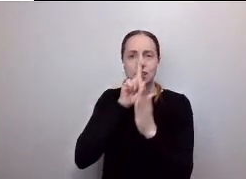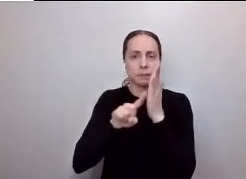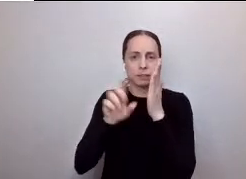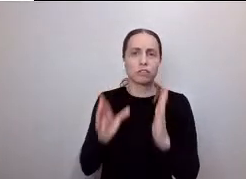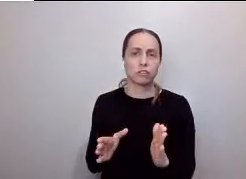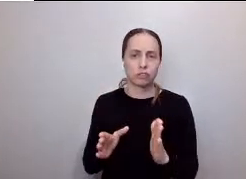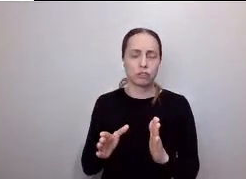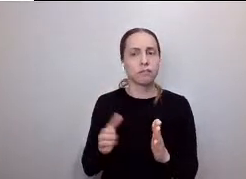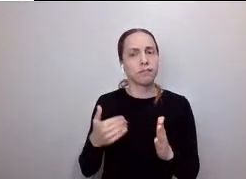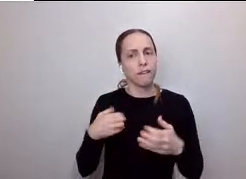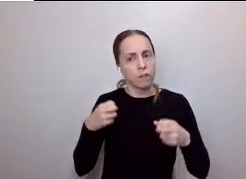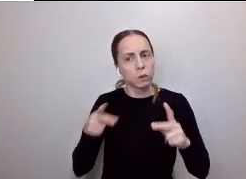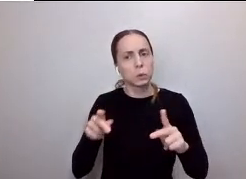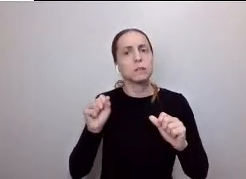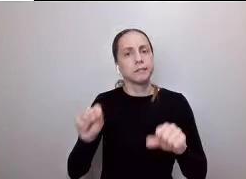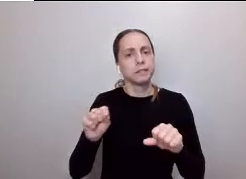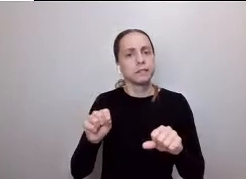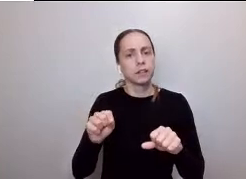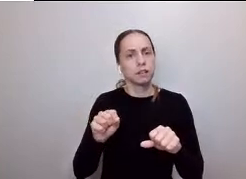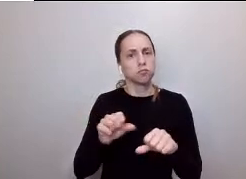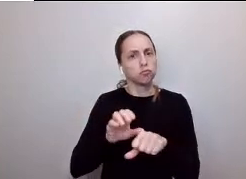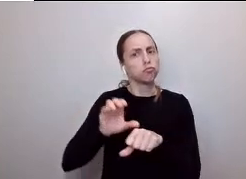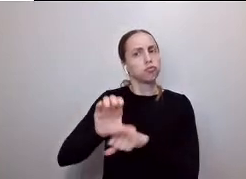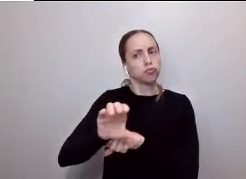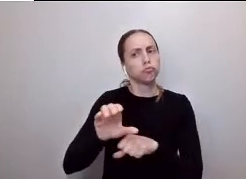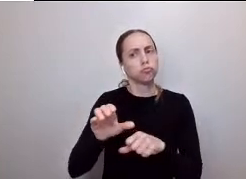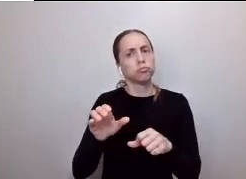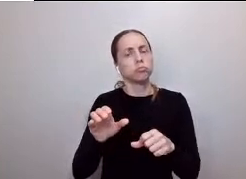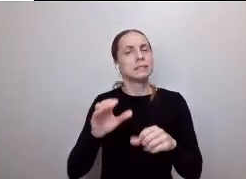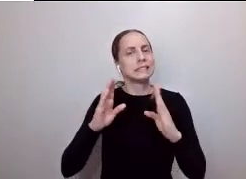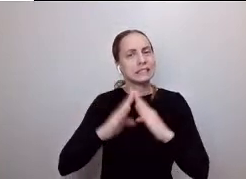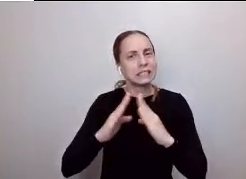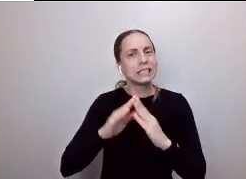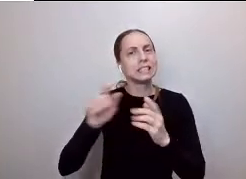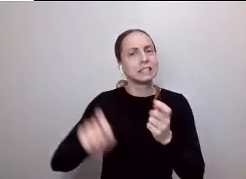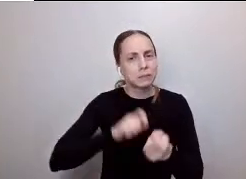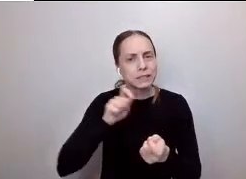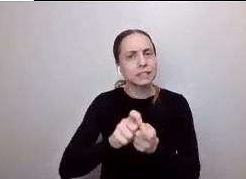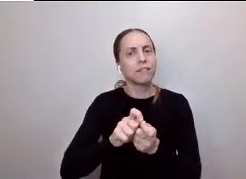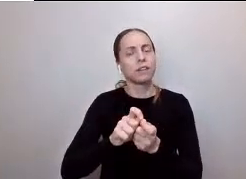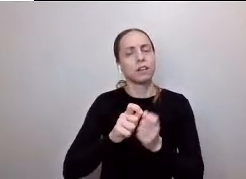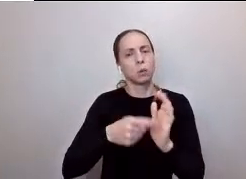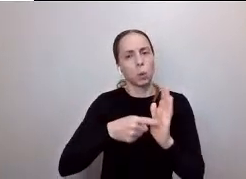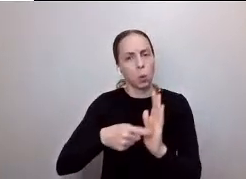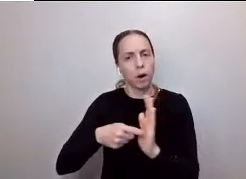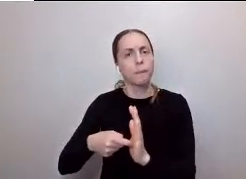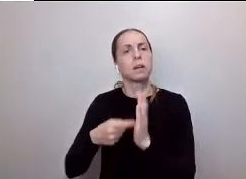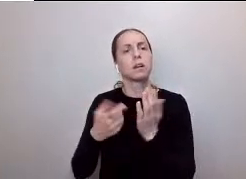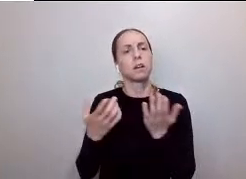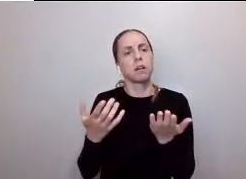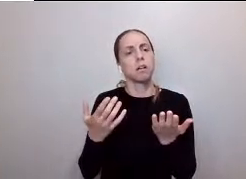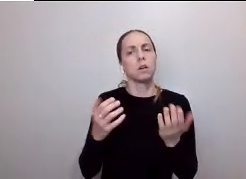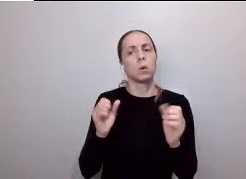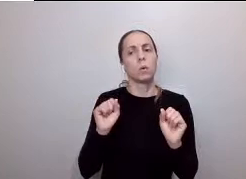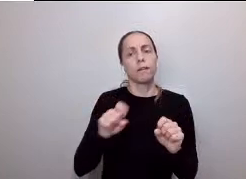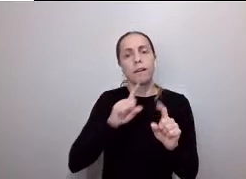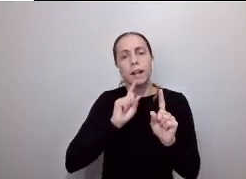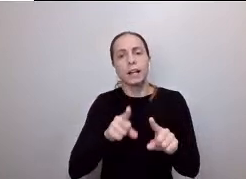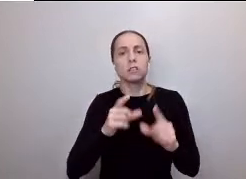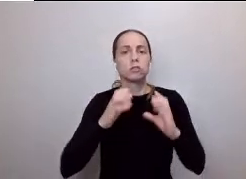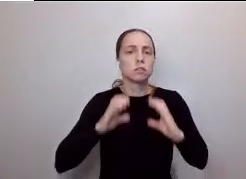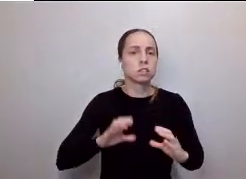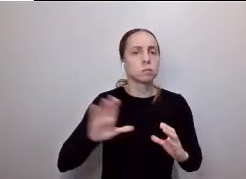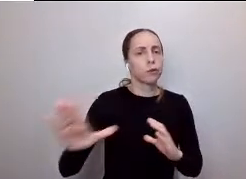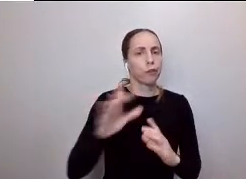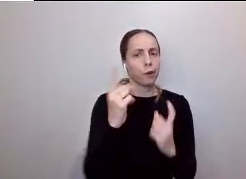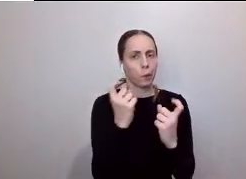city specific requirements and issues and look at those. We have a better ability to answer customer inquiries that currently might not be answered